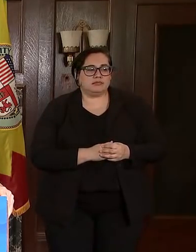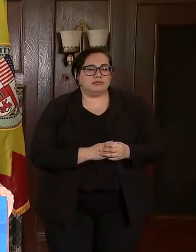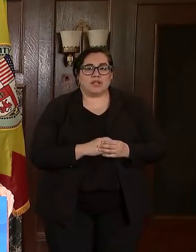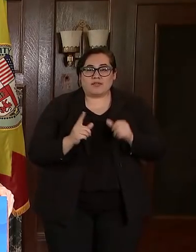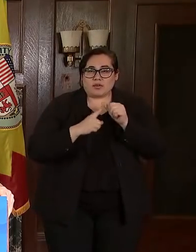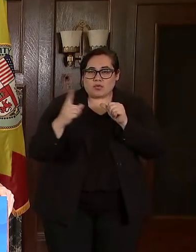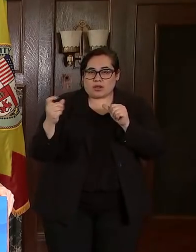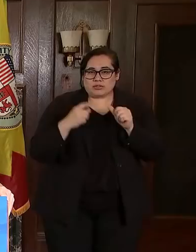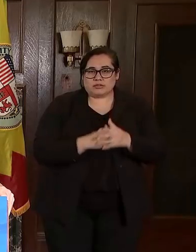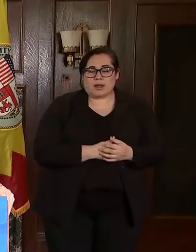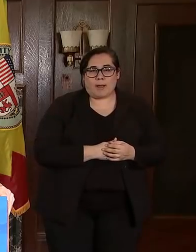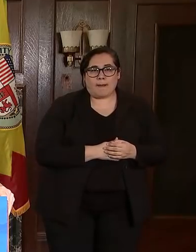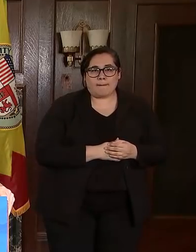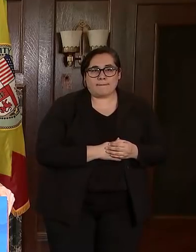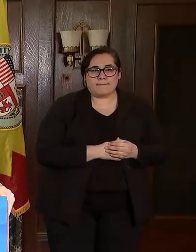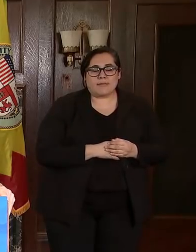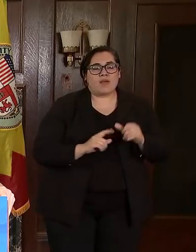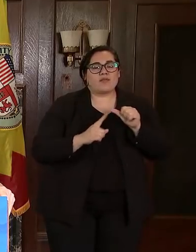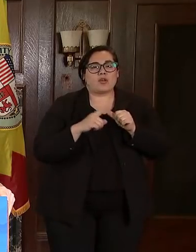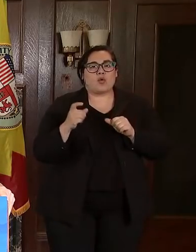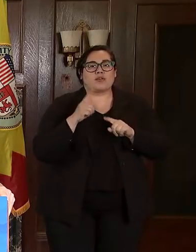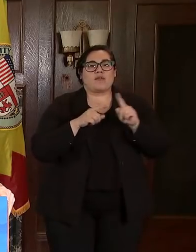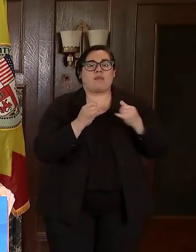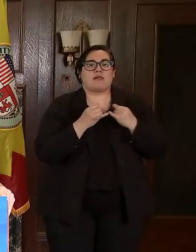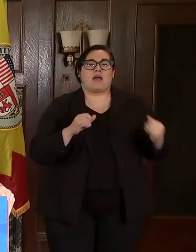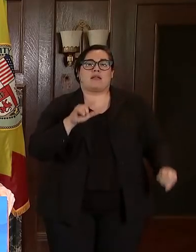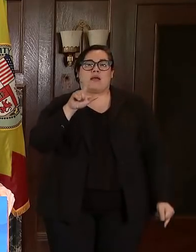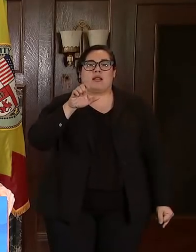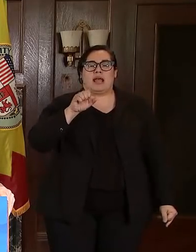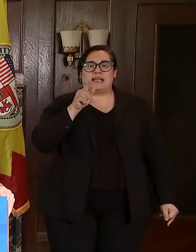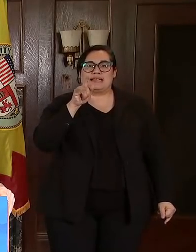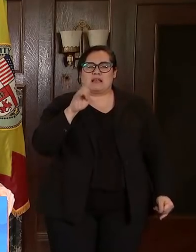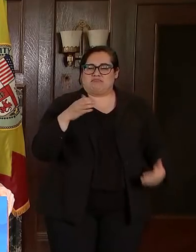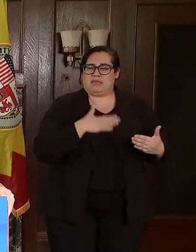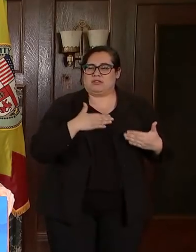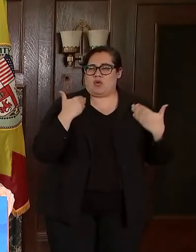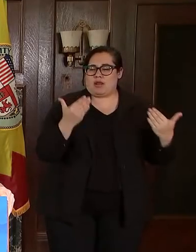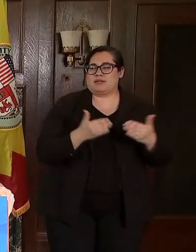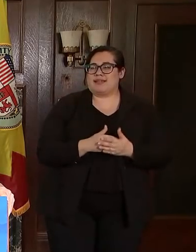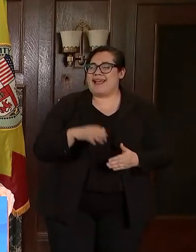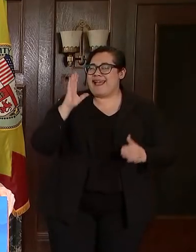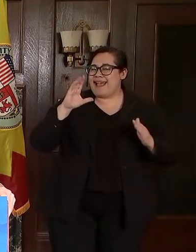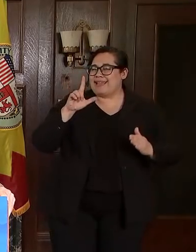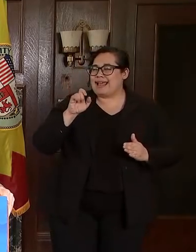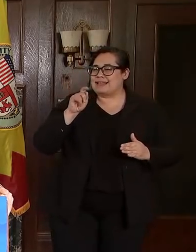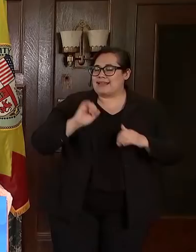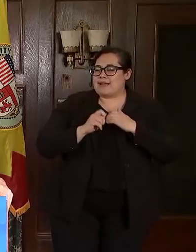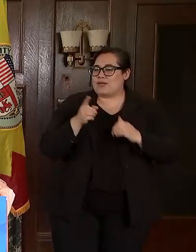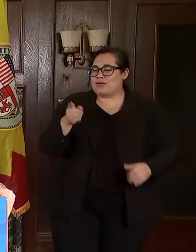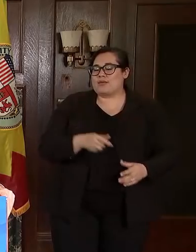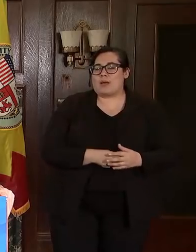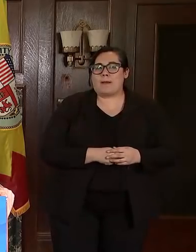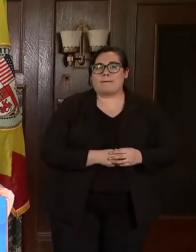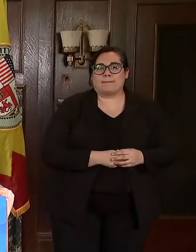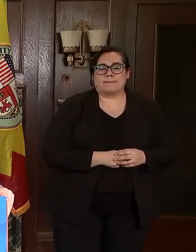First question? First question comes from the line of Leslie Marin. Please go ahead. Hey, Leslie, how are you doing?